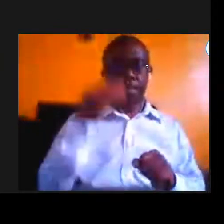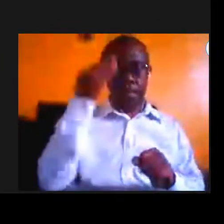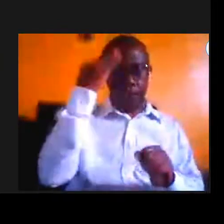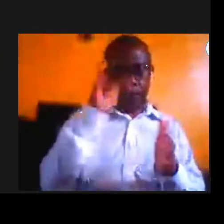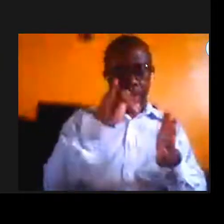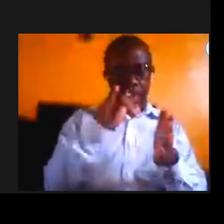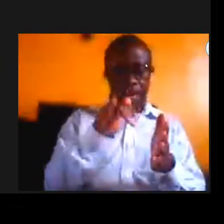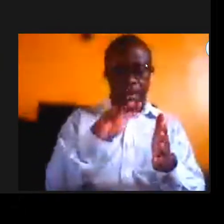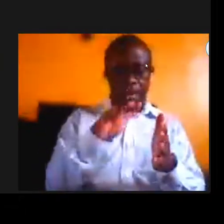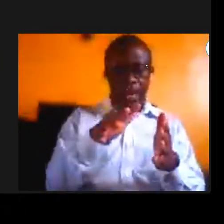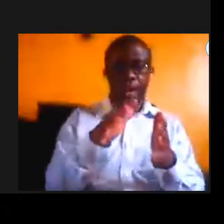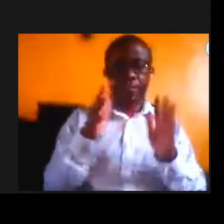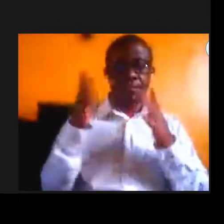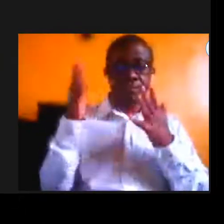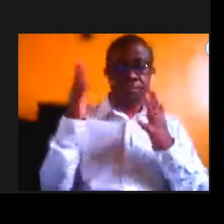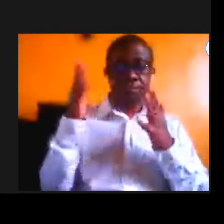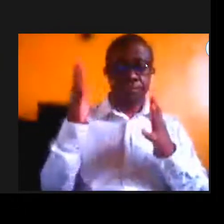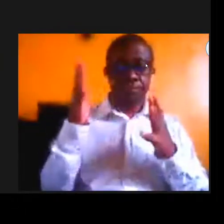take